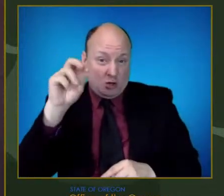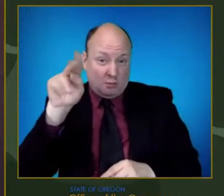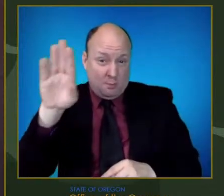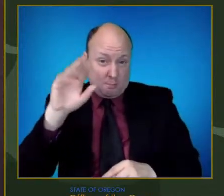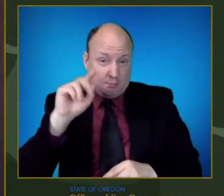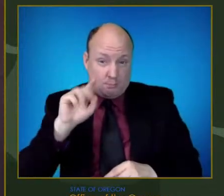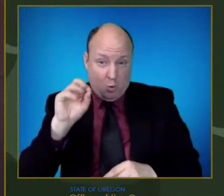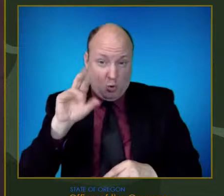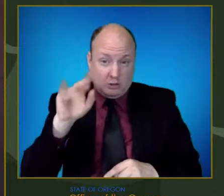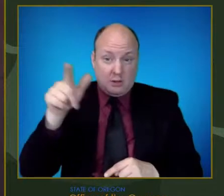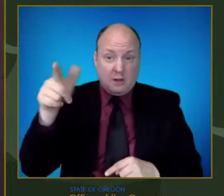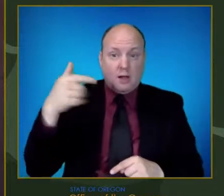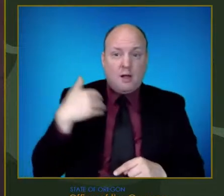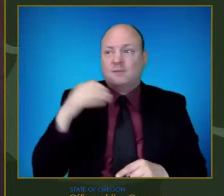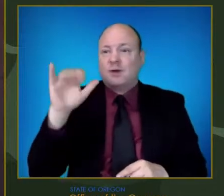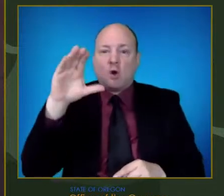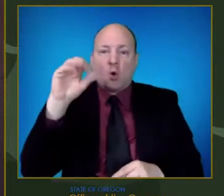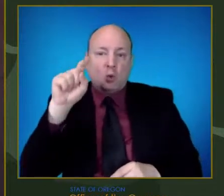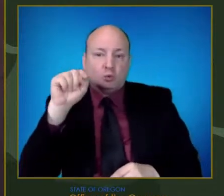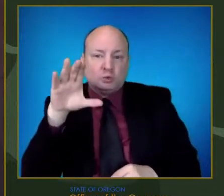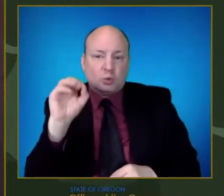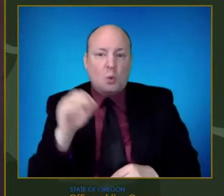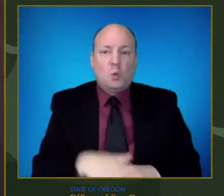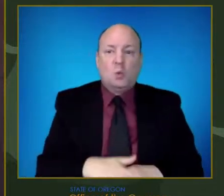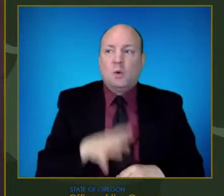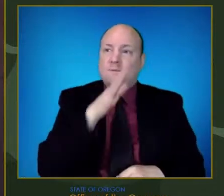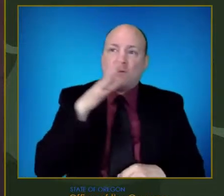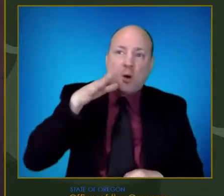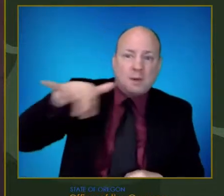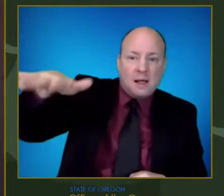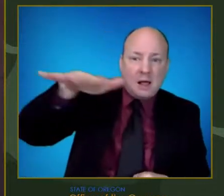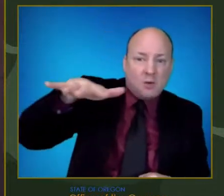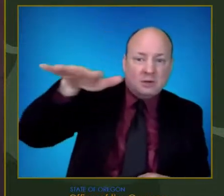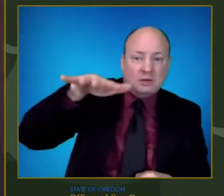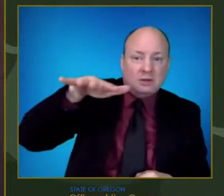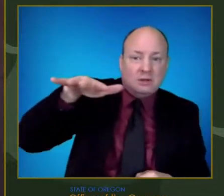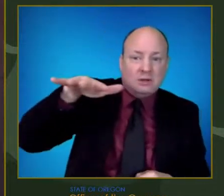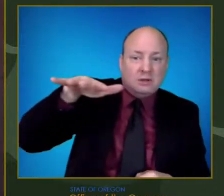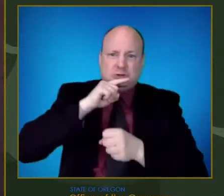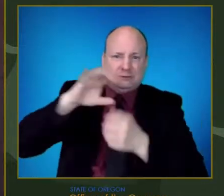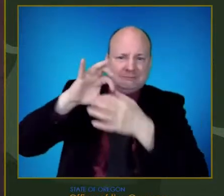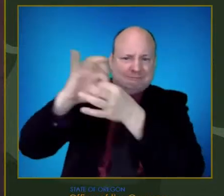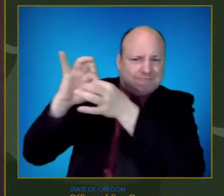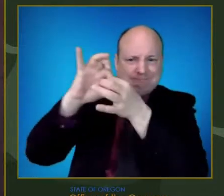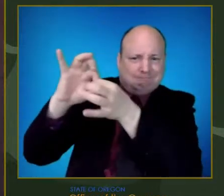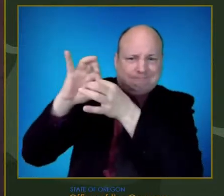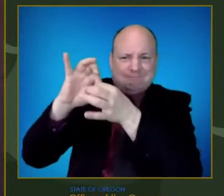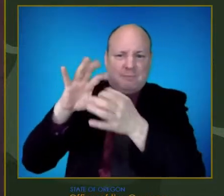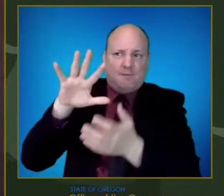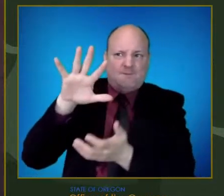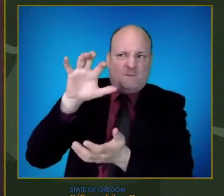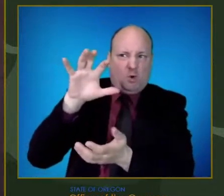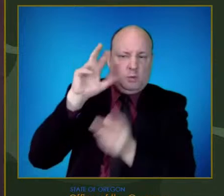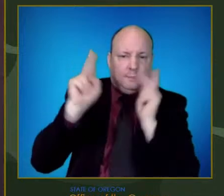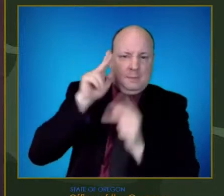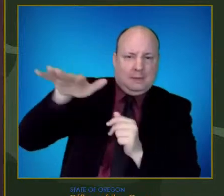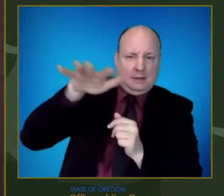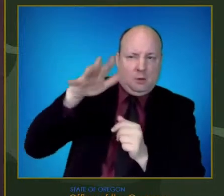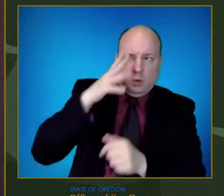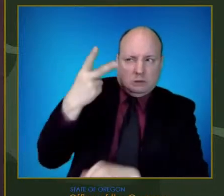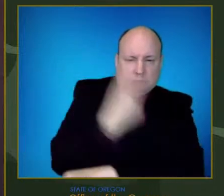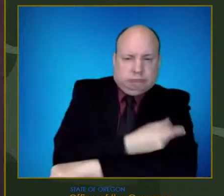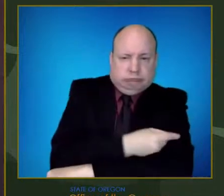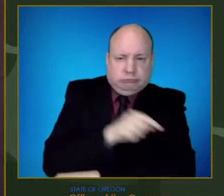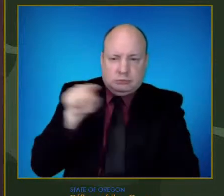pharmacy to vaccinate 500 of their employees. These efforts may take more time and planning to